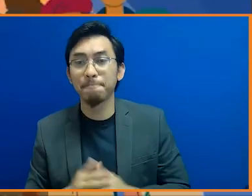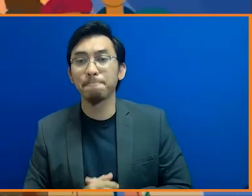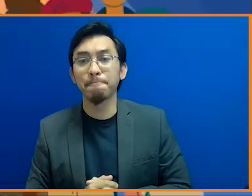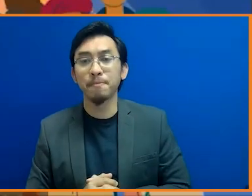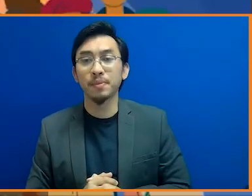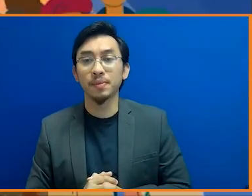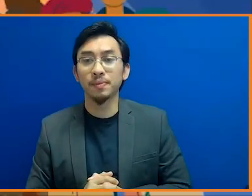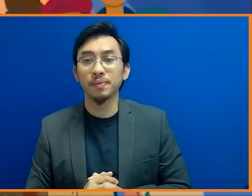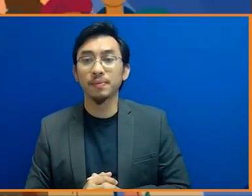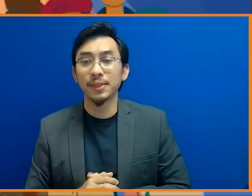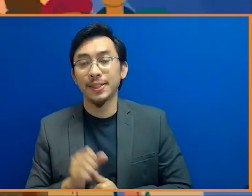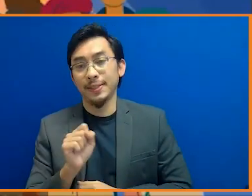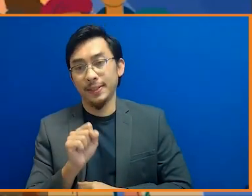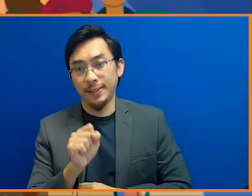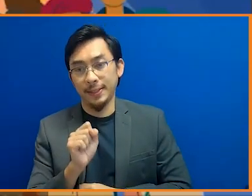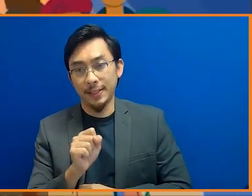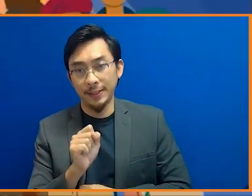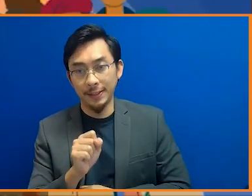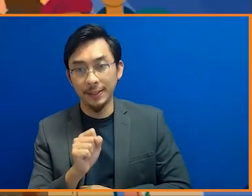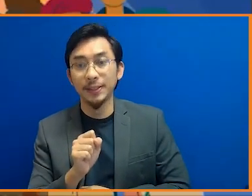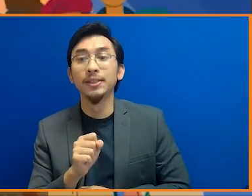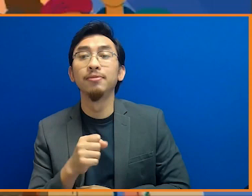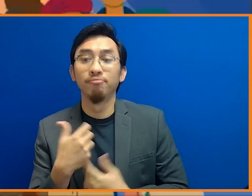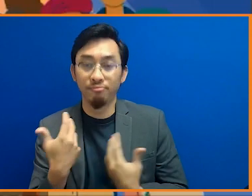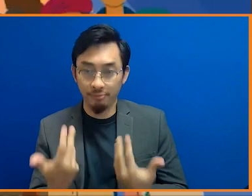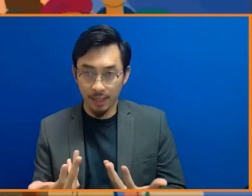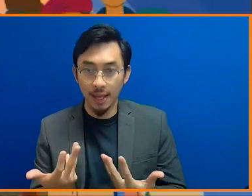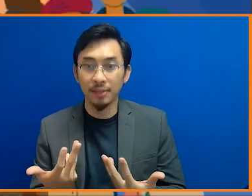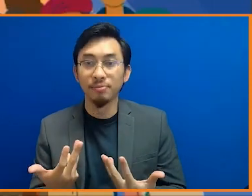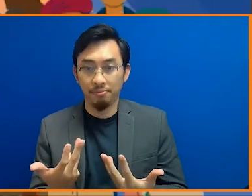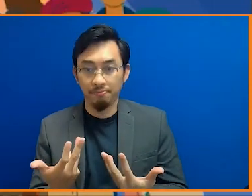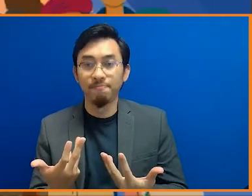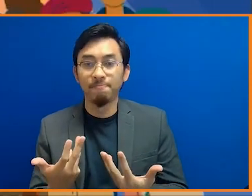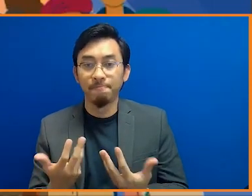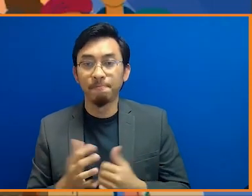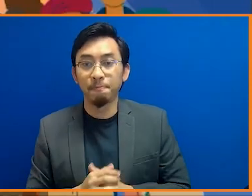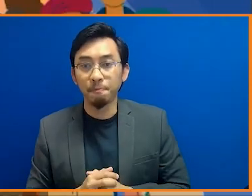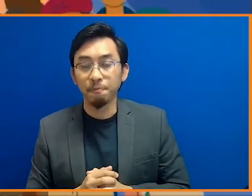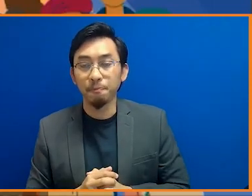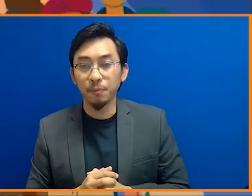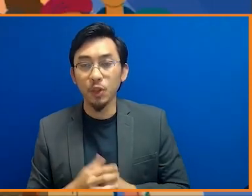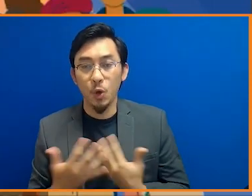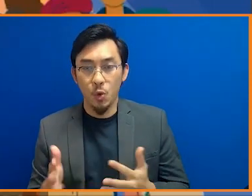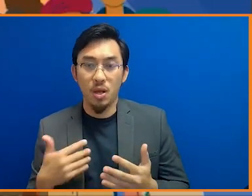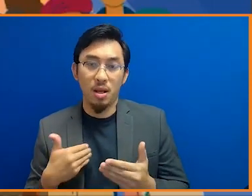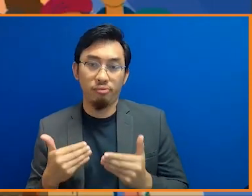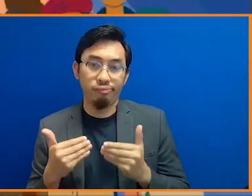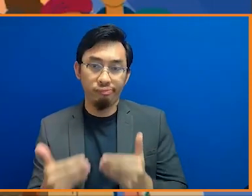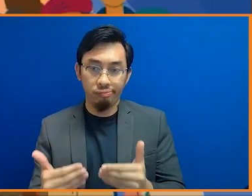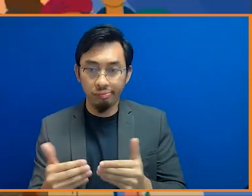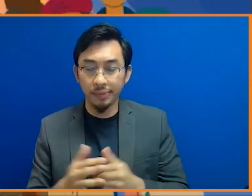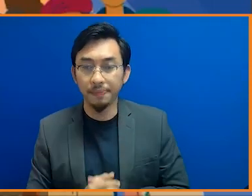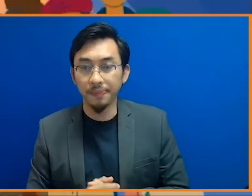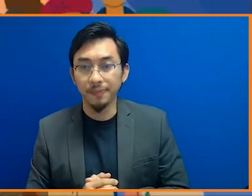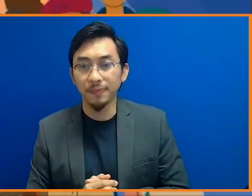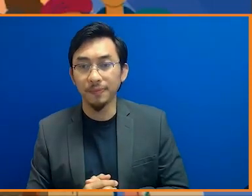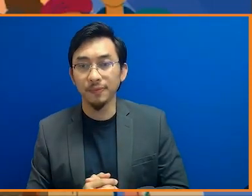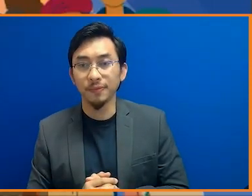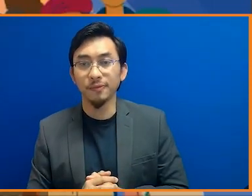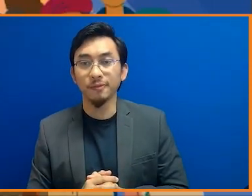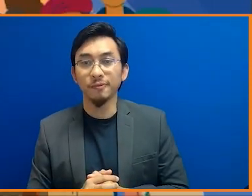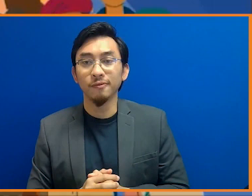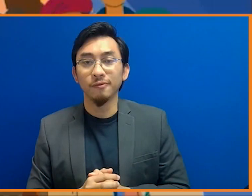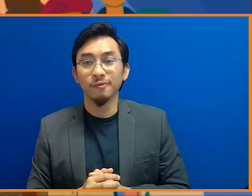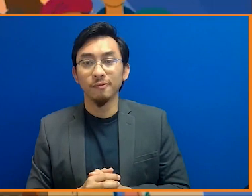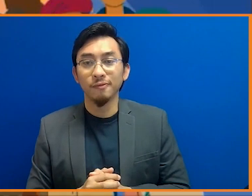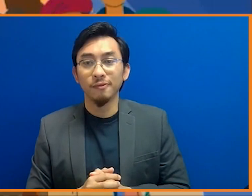Um, yeah, so I'm going to have rather